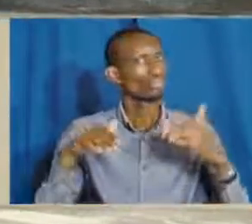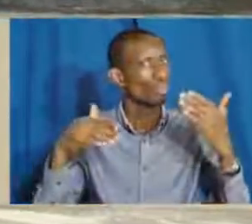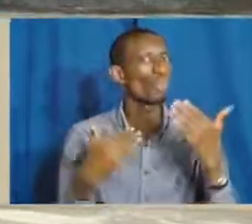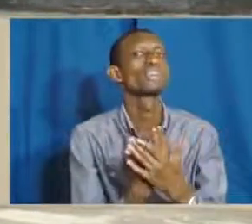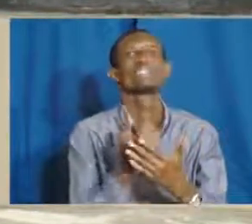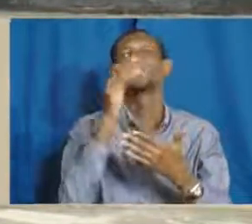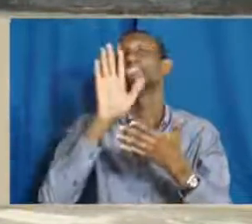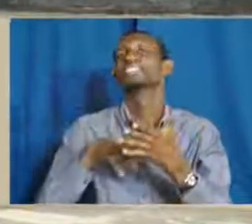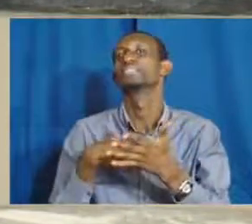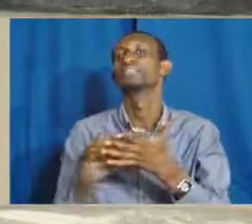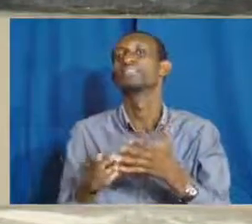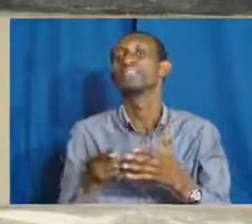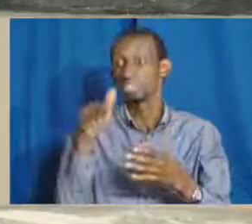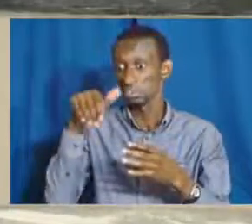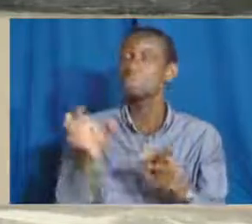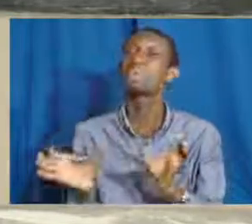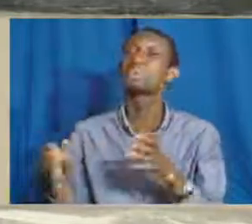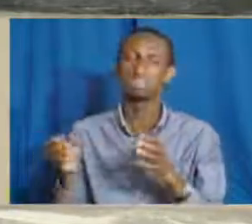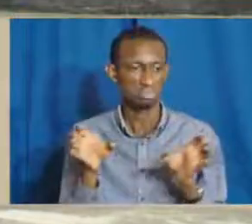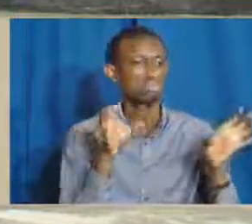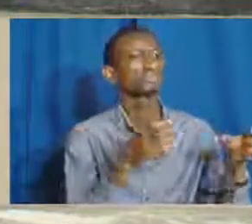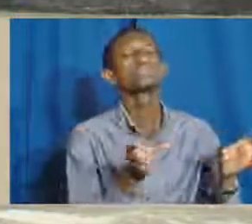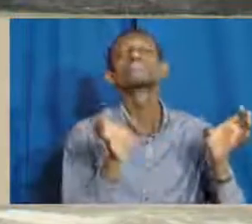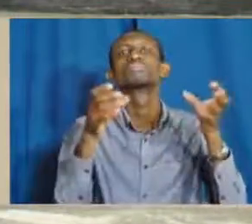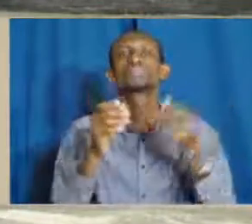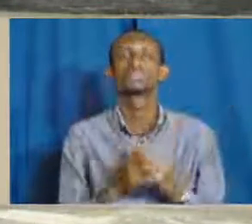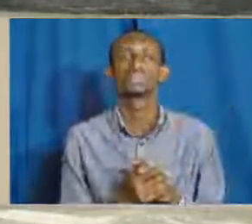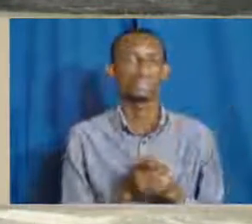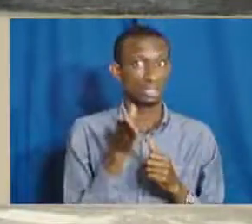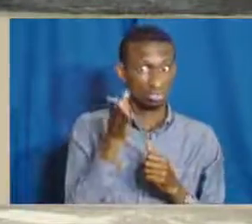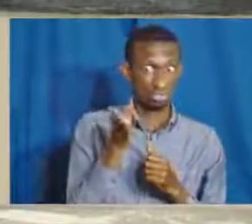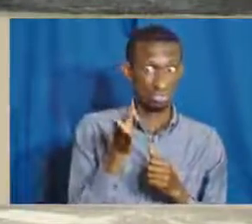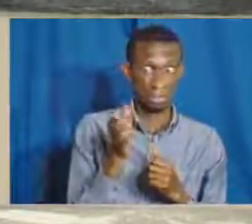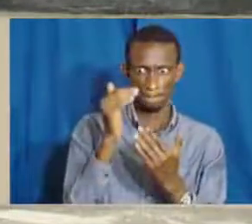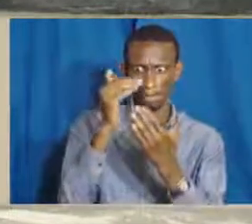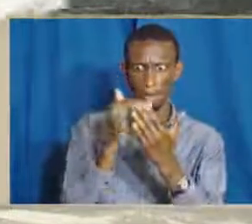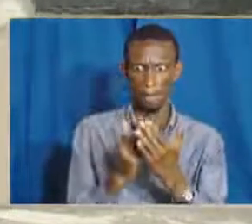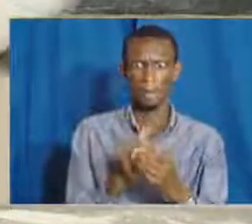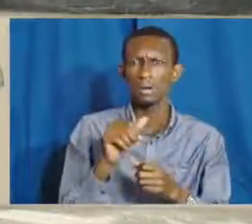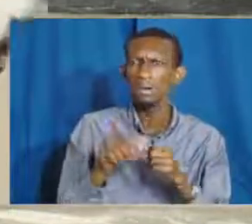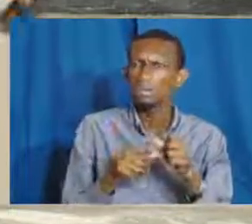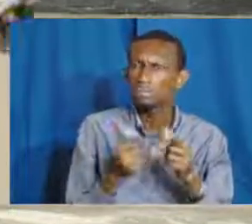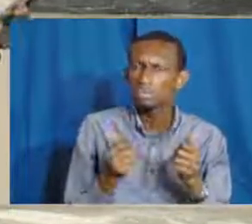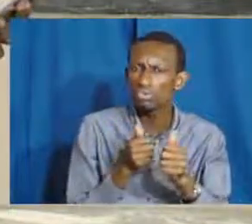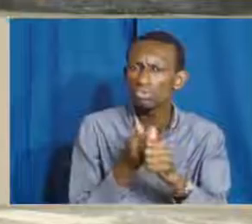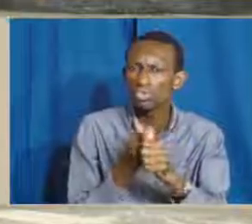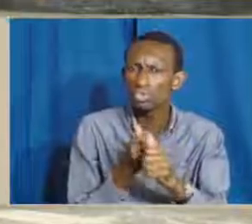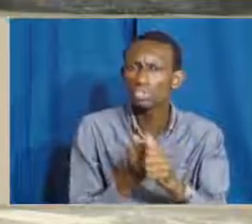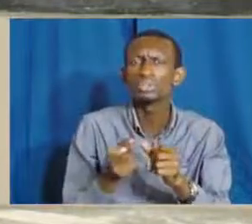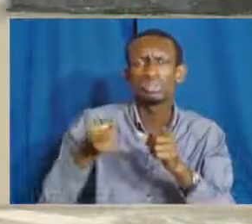and the periods arranged, the elements arranged according to the increasing atomic